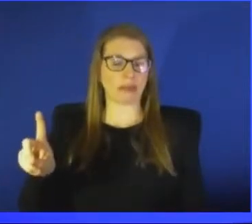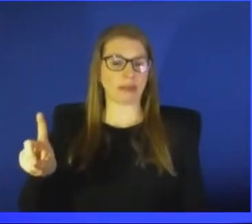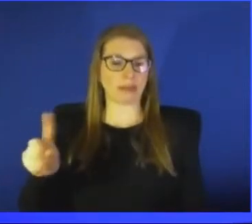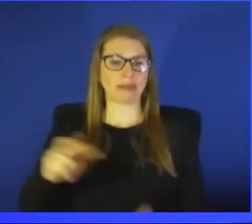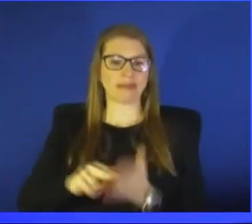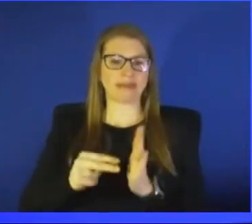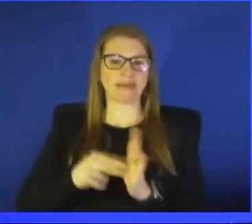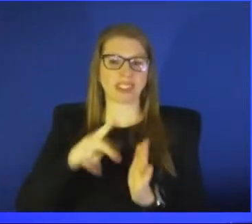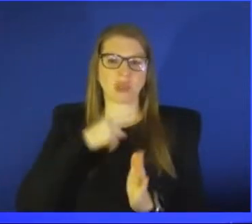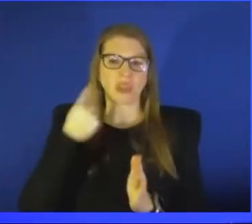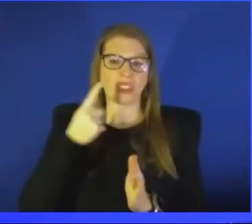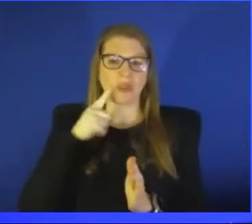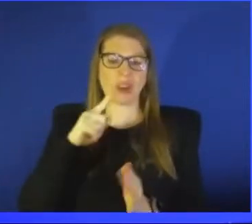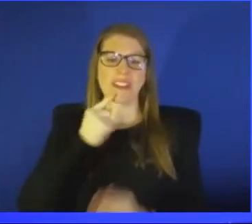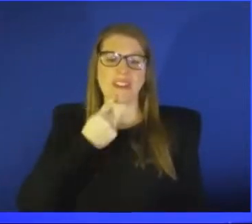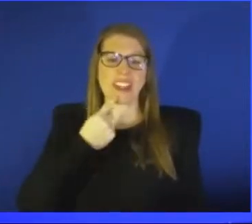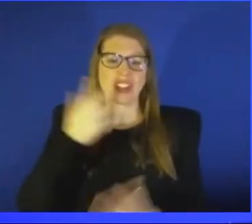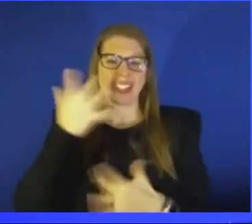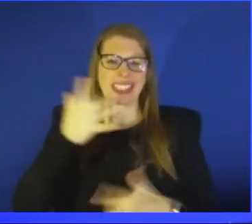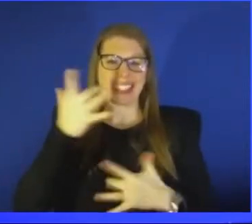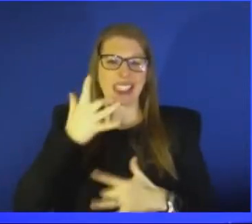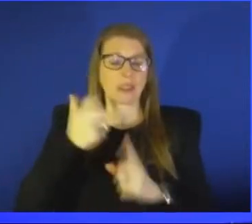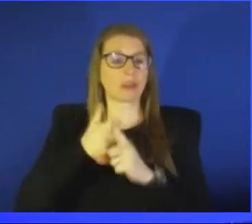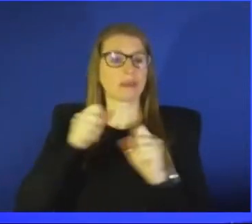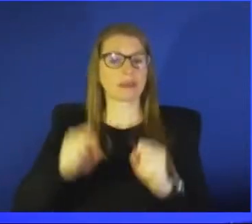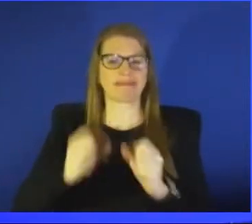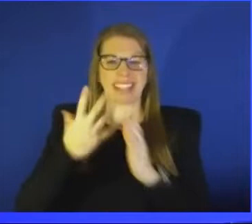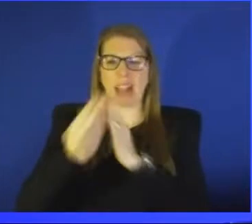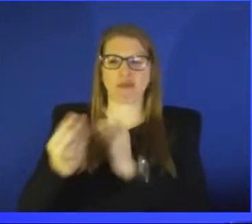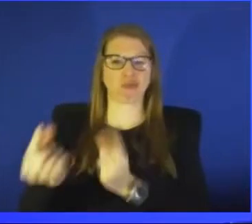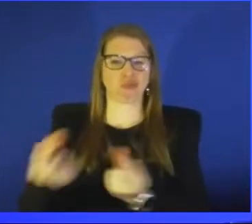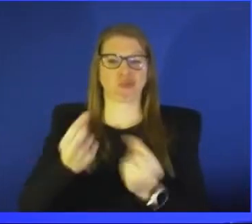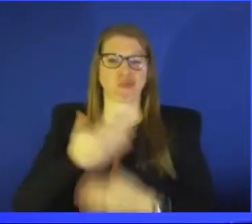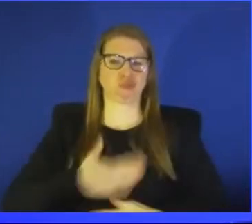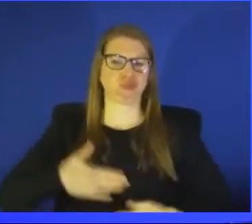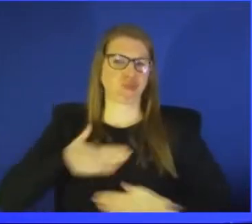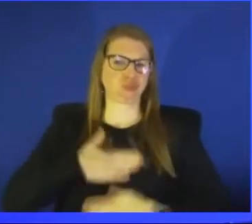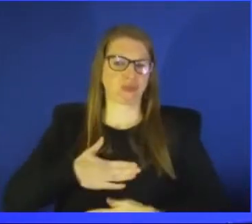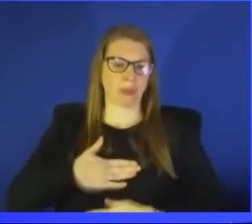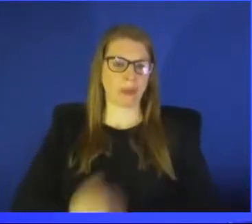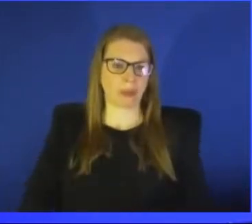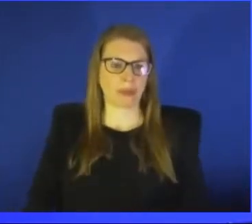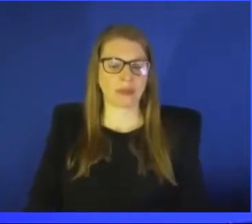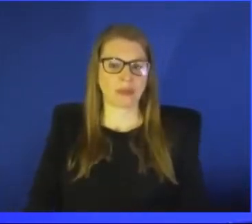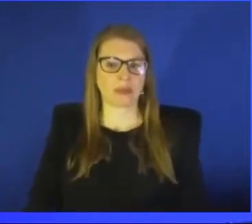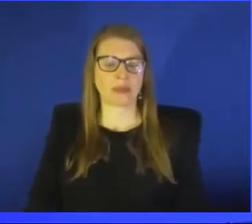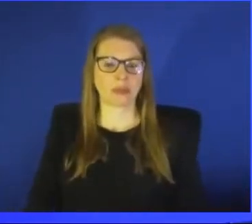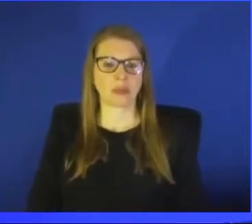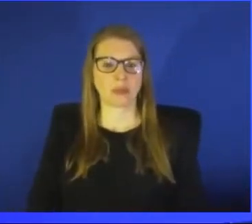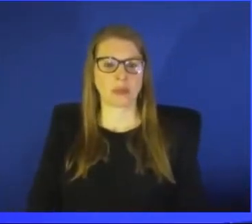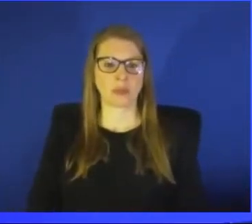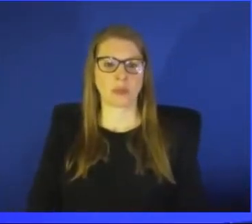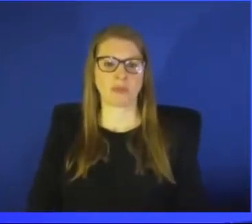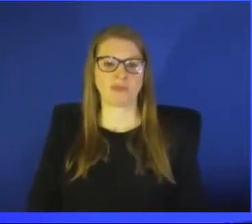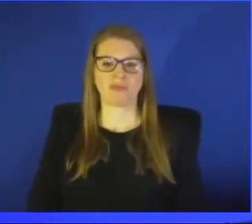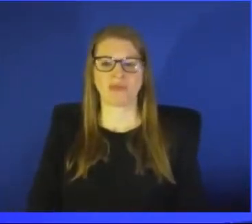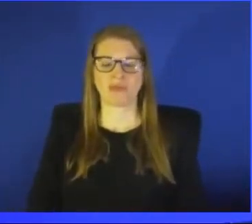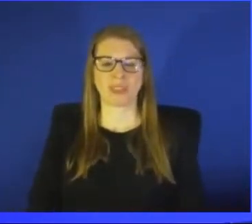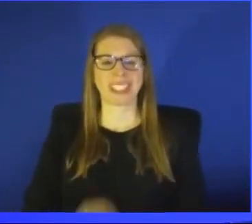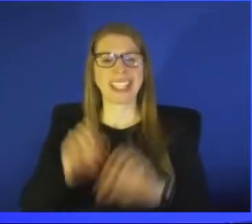disease. You should be able to go out and do those things and get back to some sort of normal sense or normal